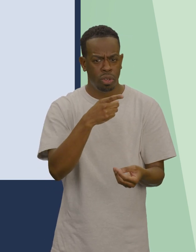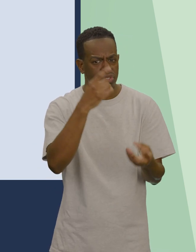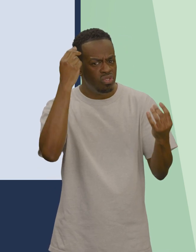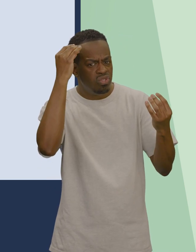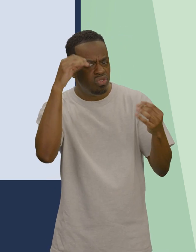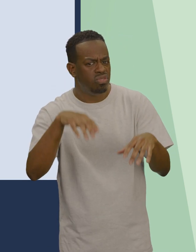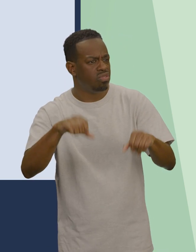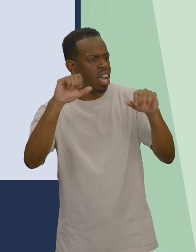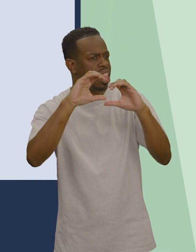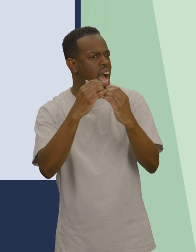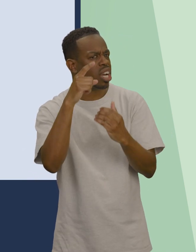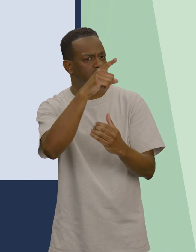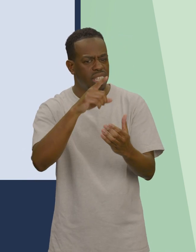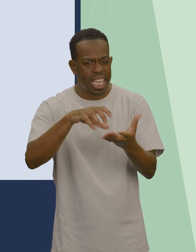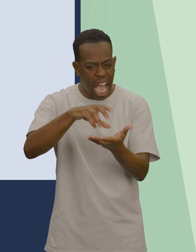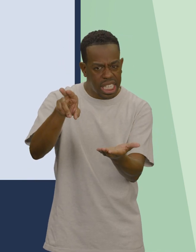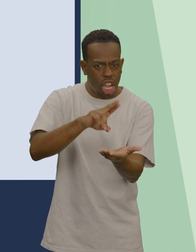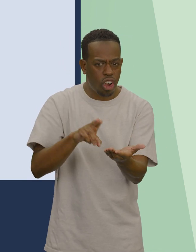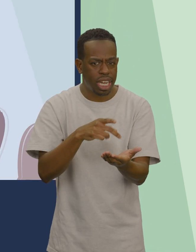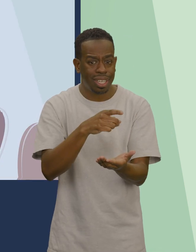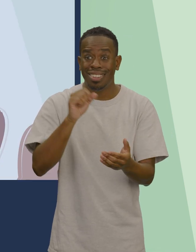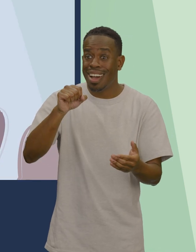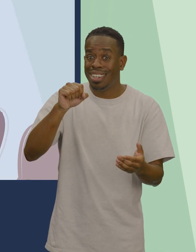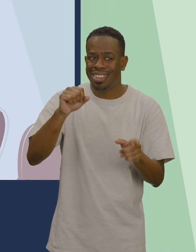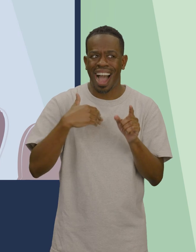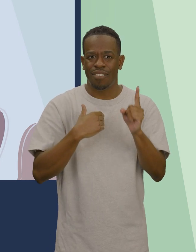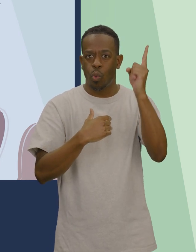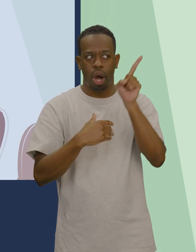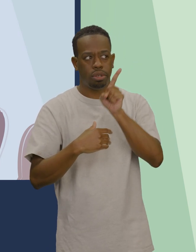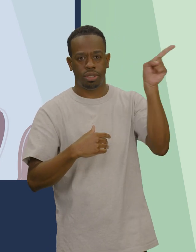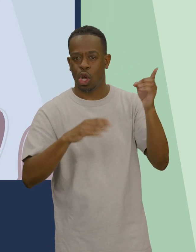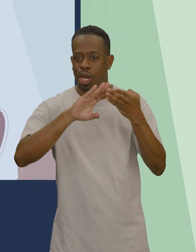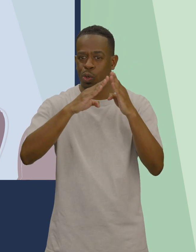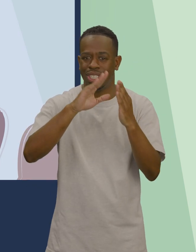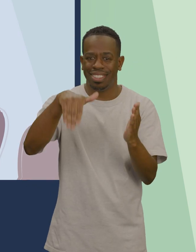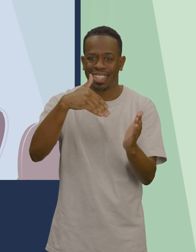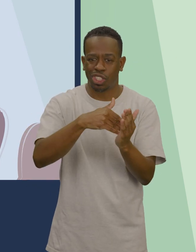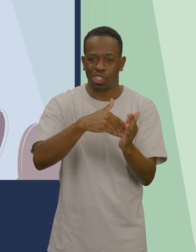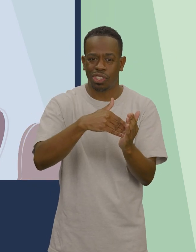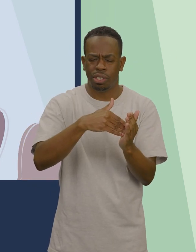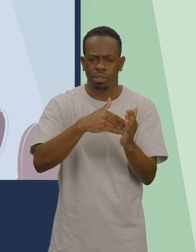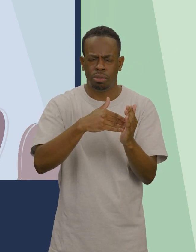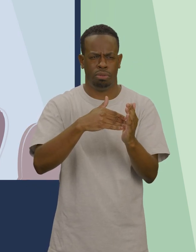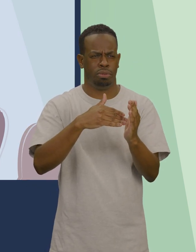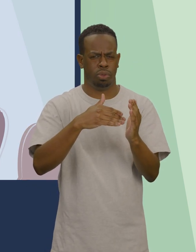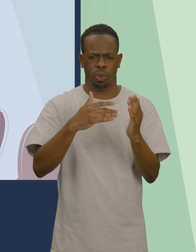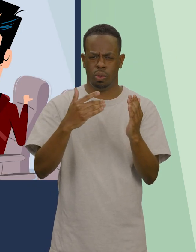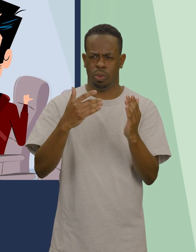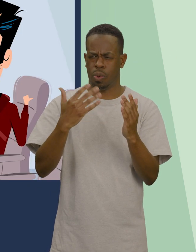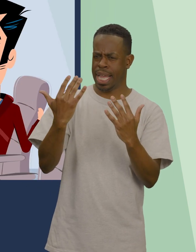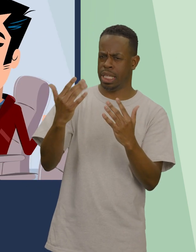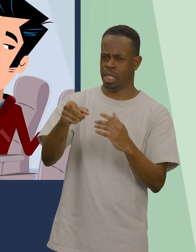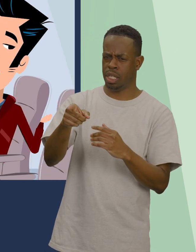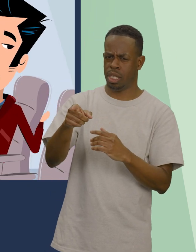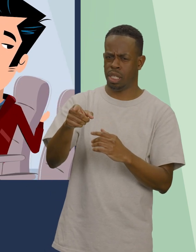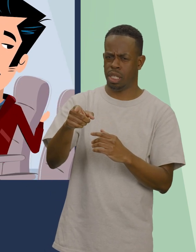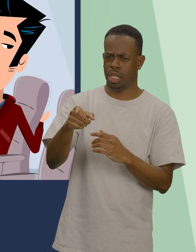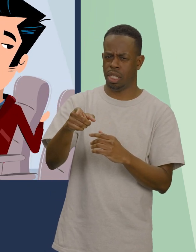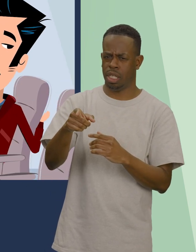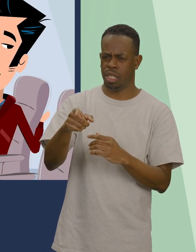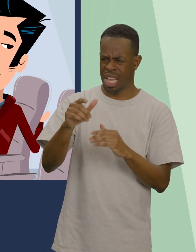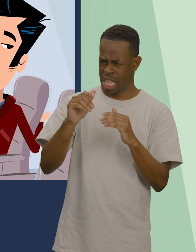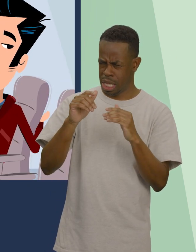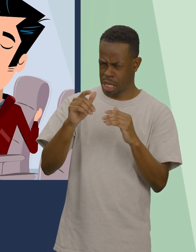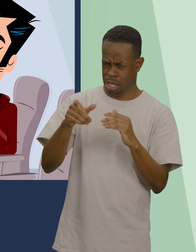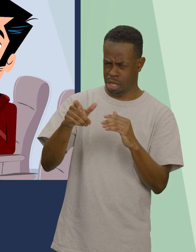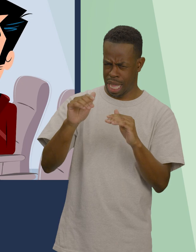you ever thought about taking a cake decorating class? Yeah, I have. There's one down at the community center. Wait a